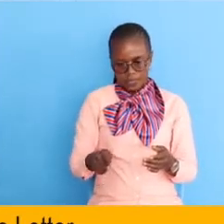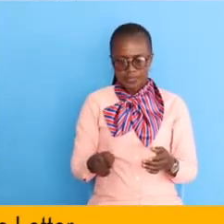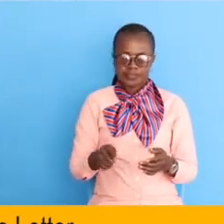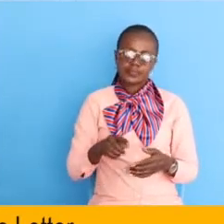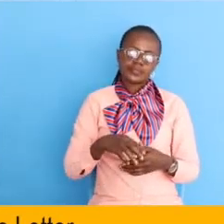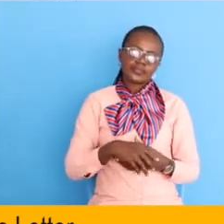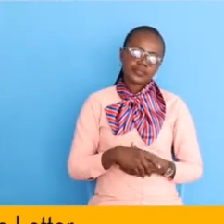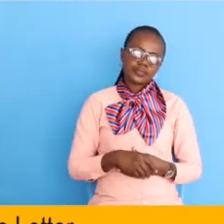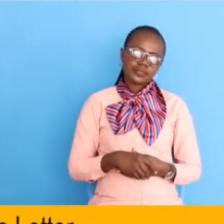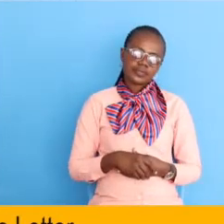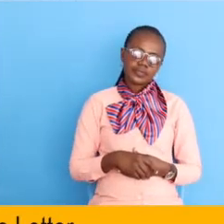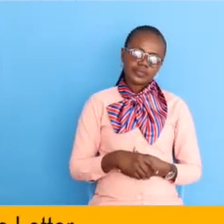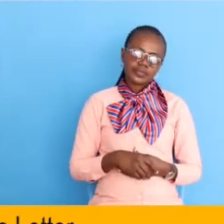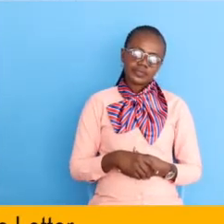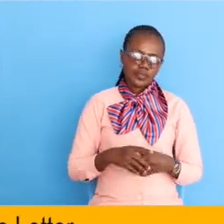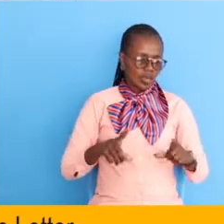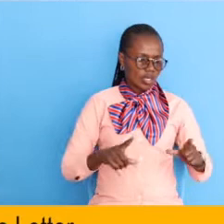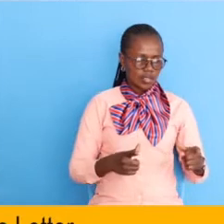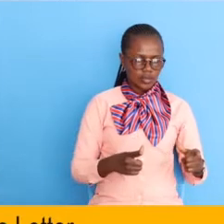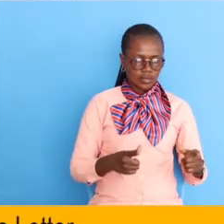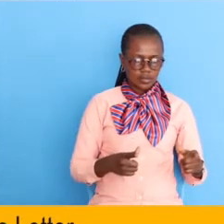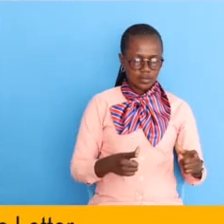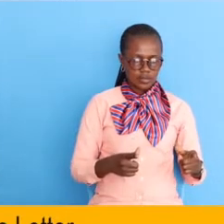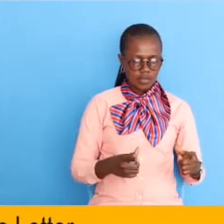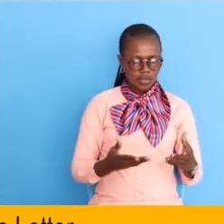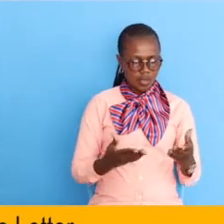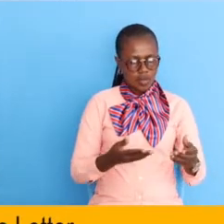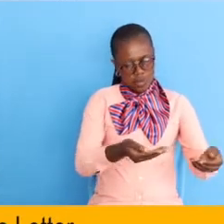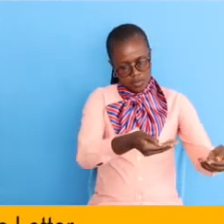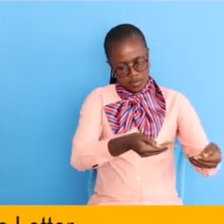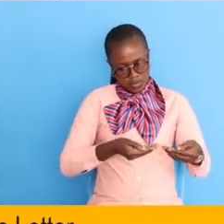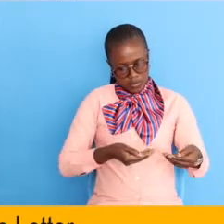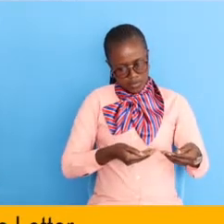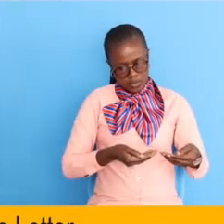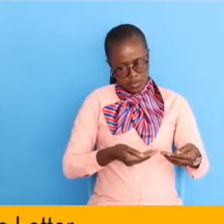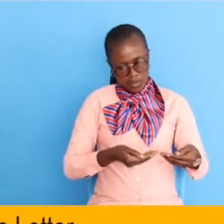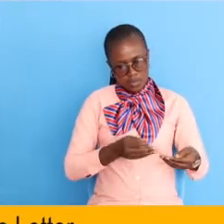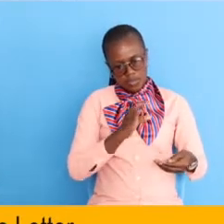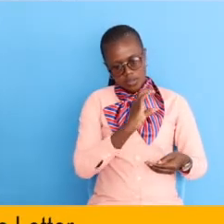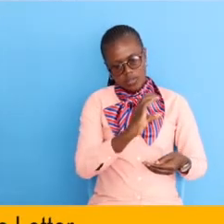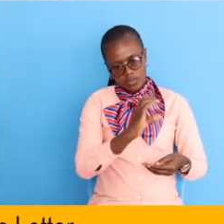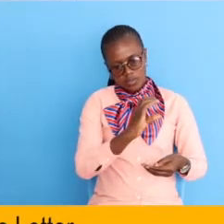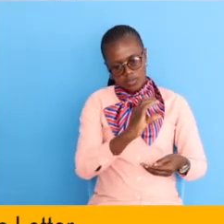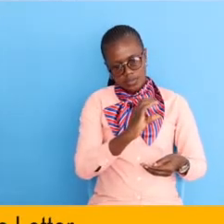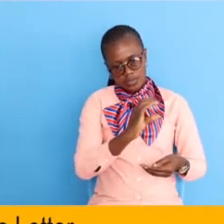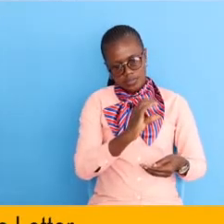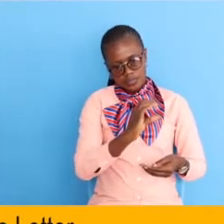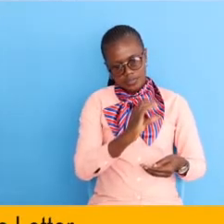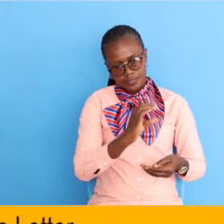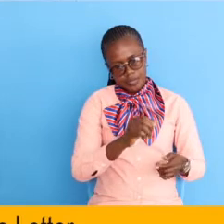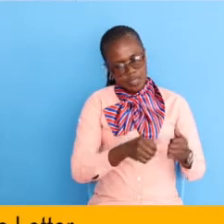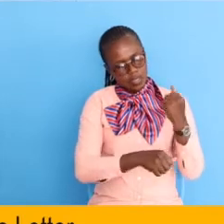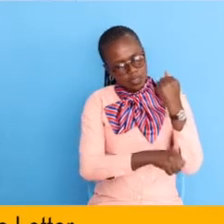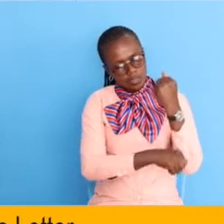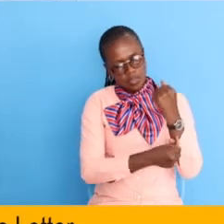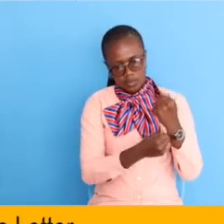in slanted. But under receiver's address, strictly, this one is allowed